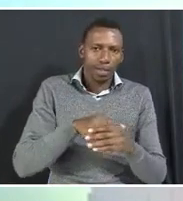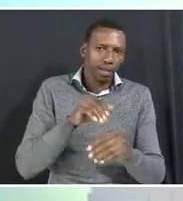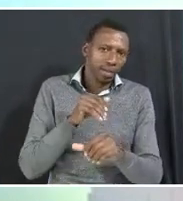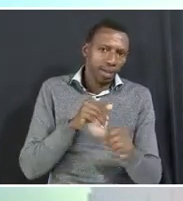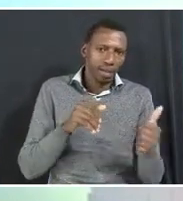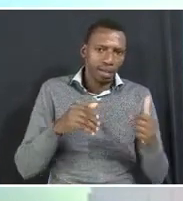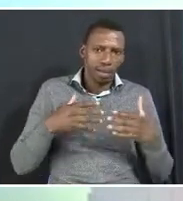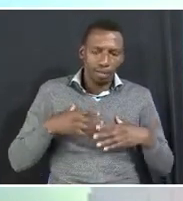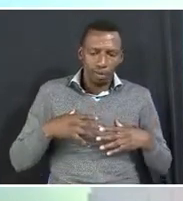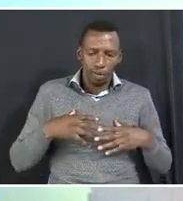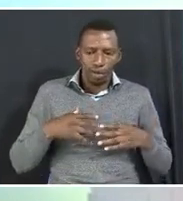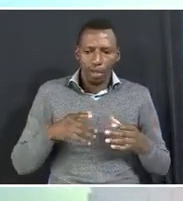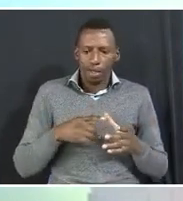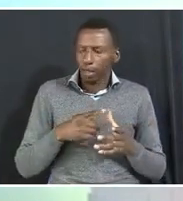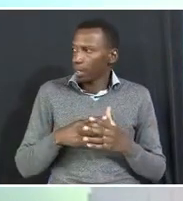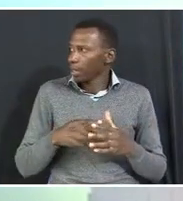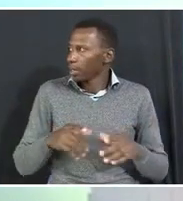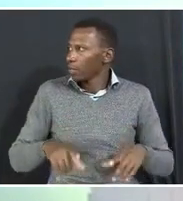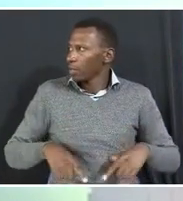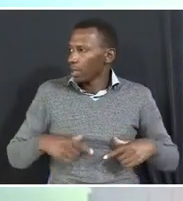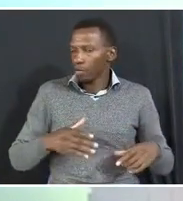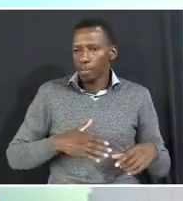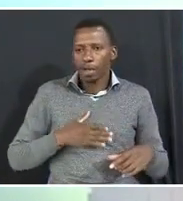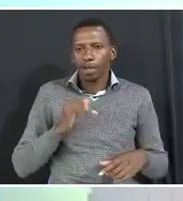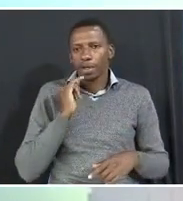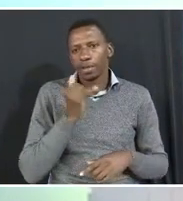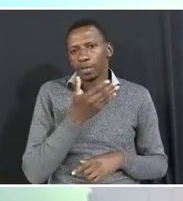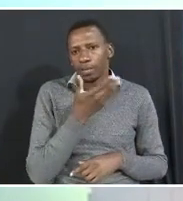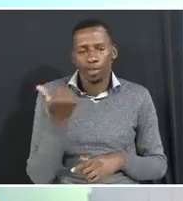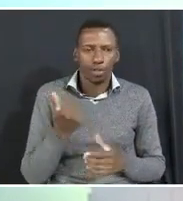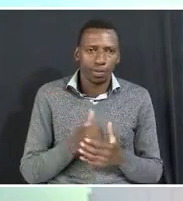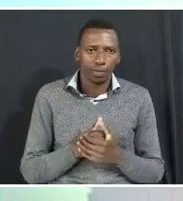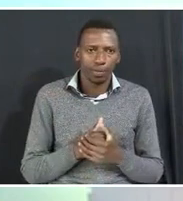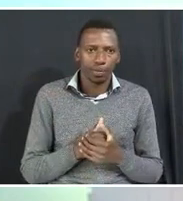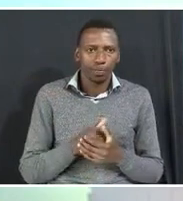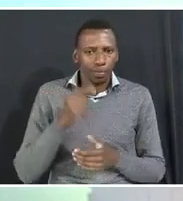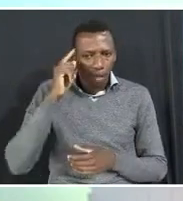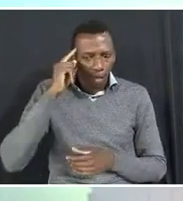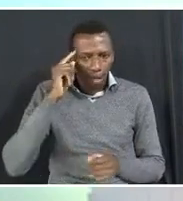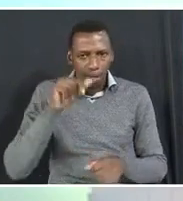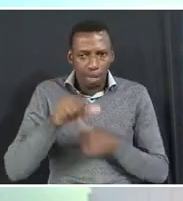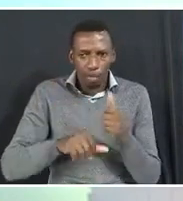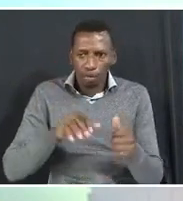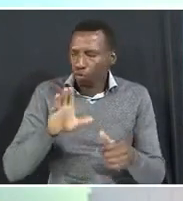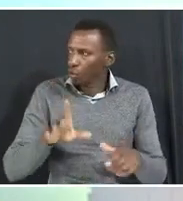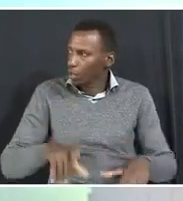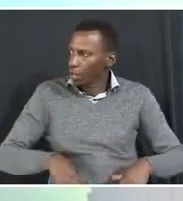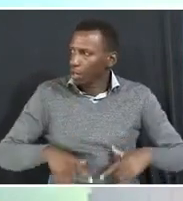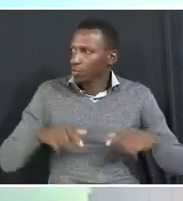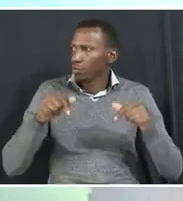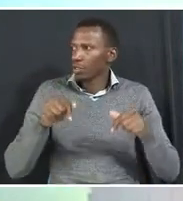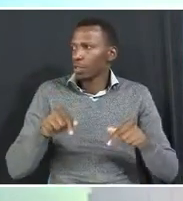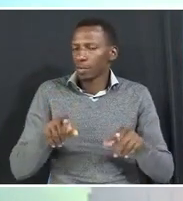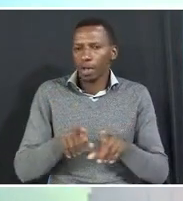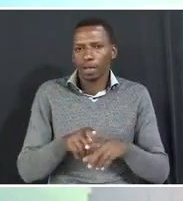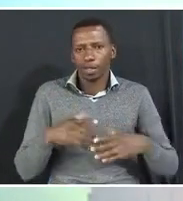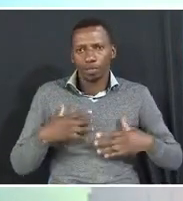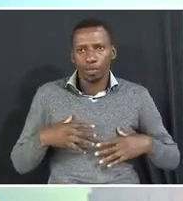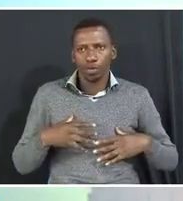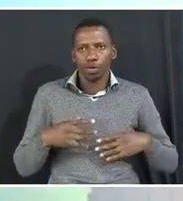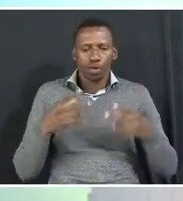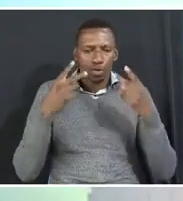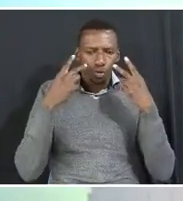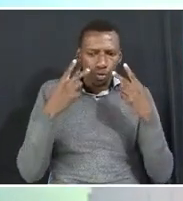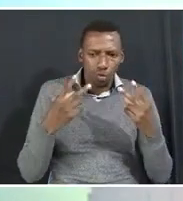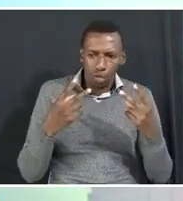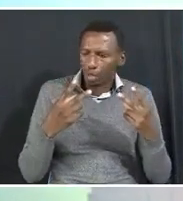life is at its best. Think about our lives today as people. Look at the depression